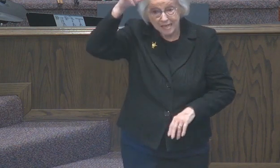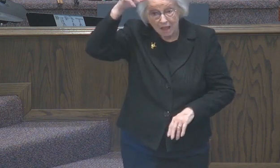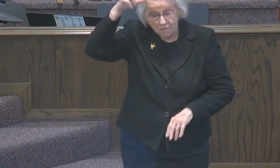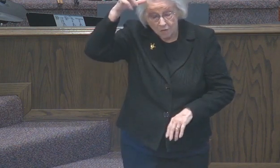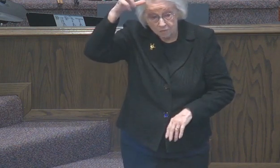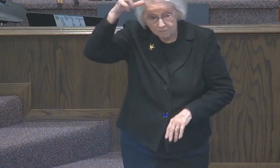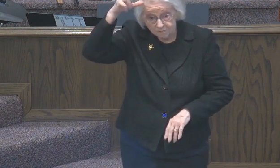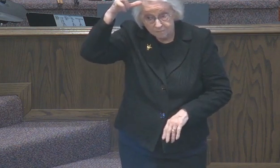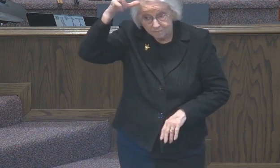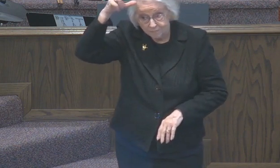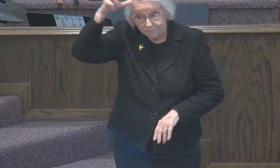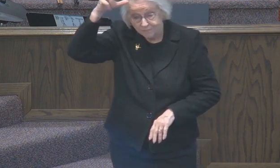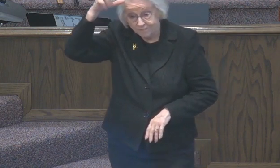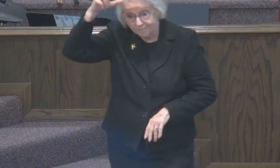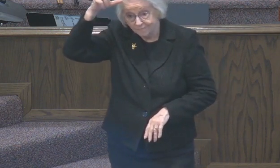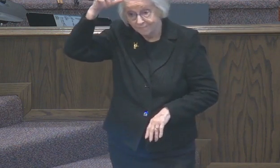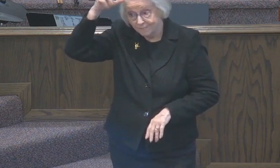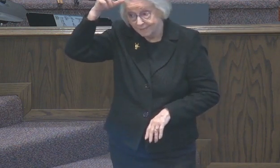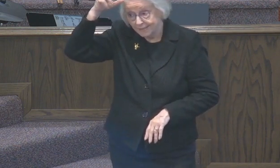keep on knocking.